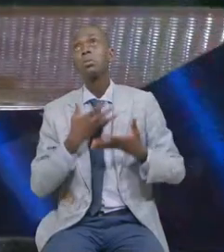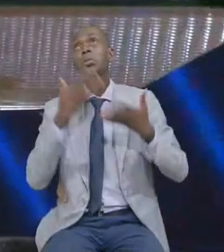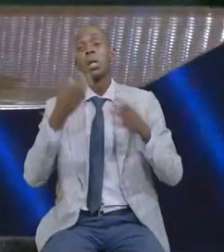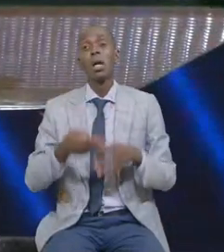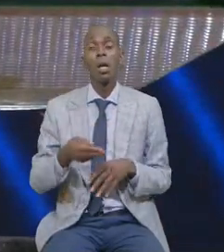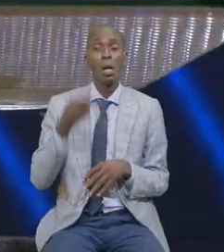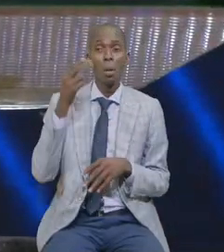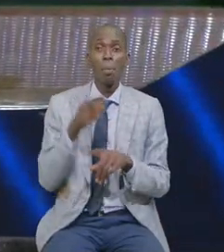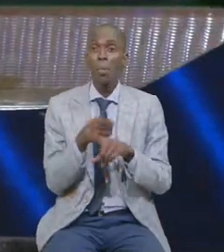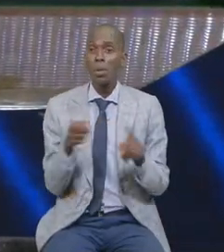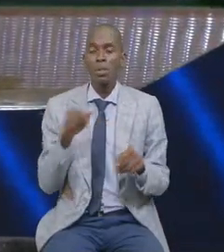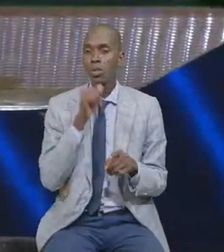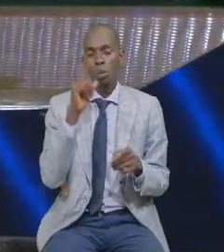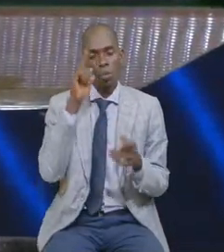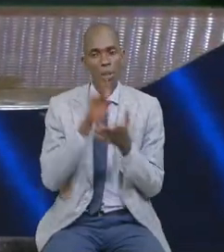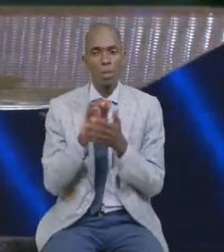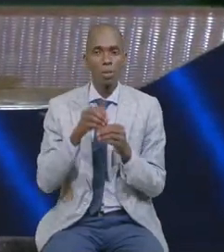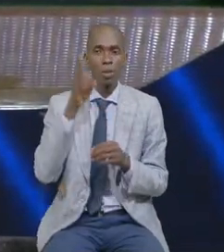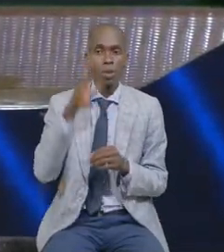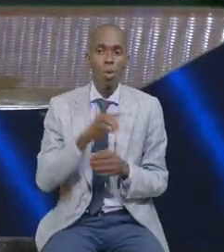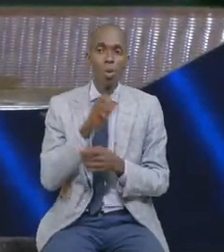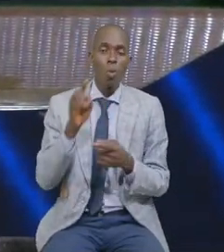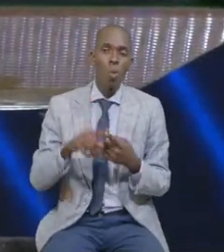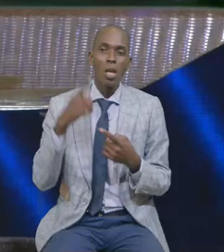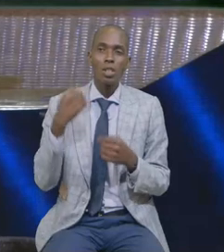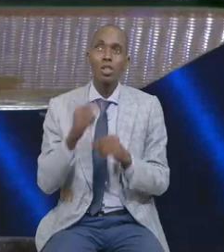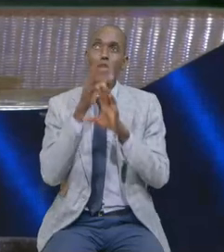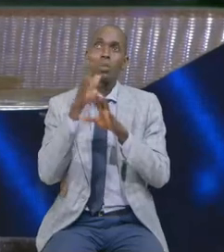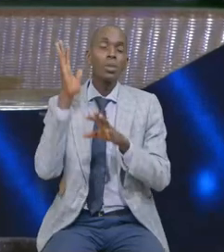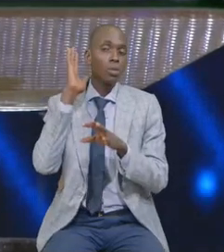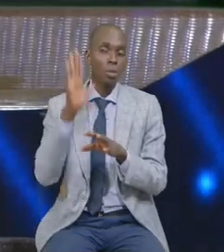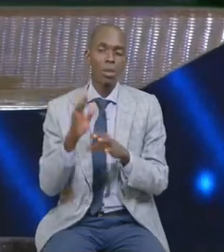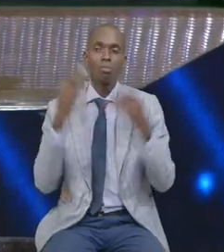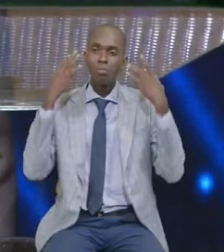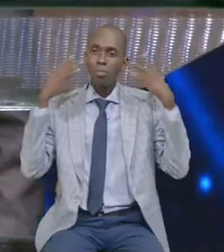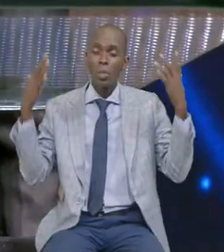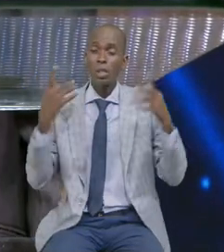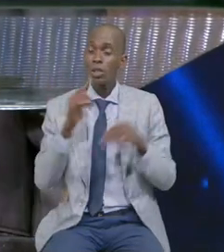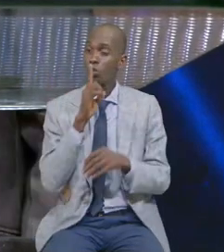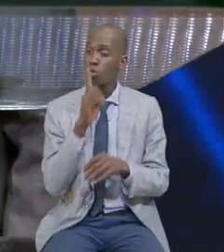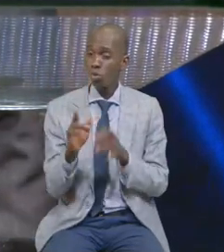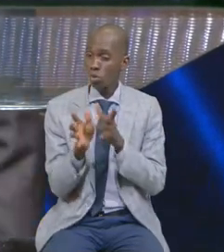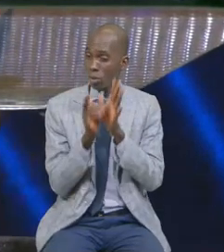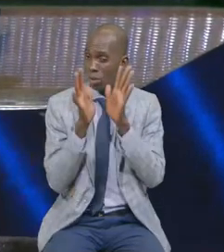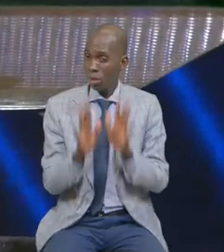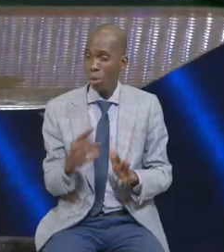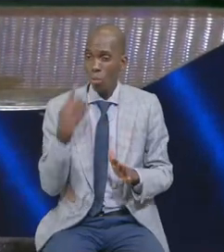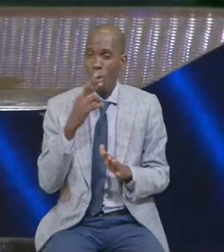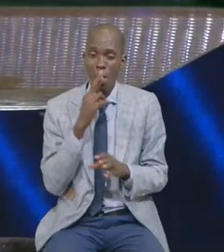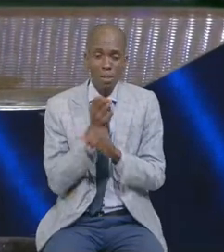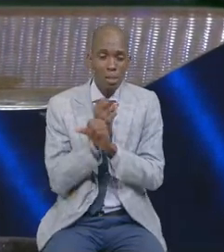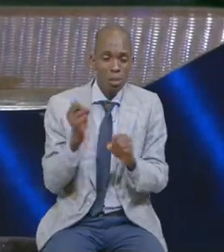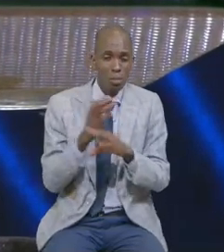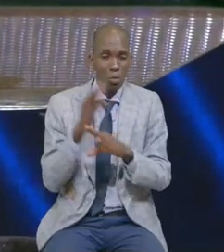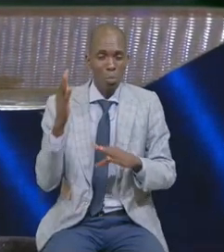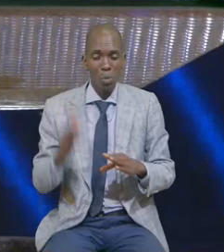shall come and the trumpet shall sound, and the real Christian, the saints of God, those who are converted, those who are consecrated, committed to